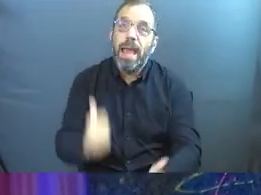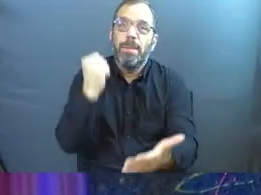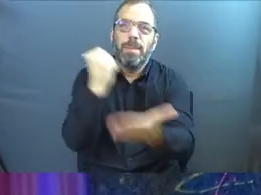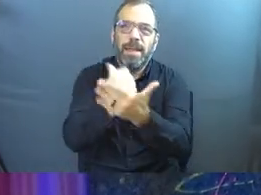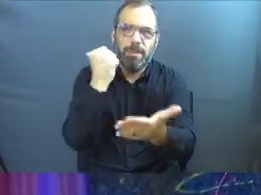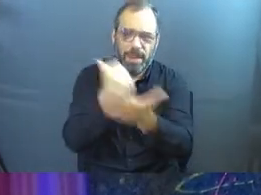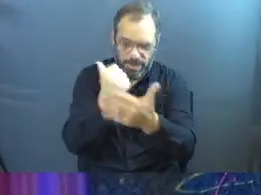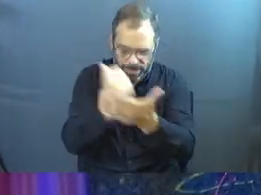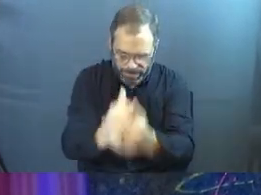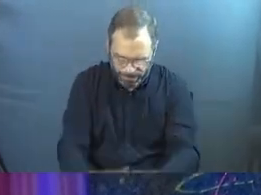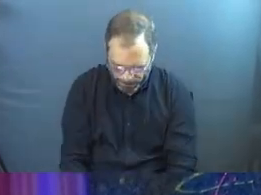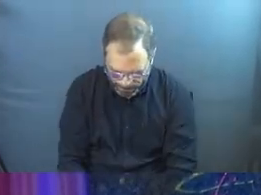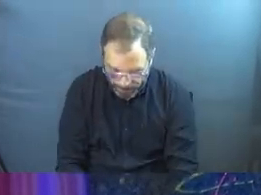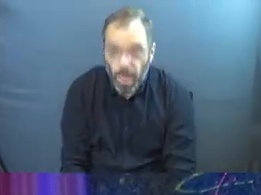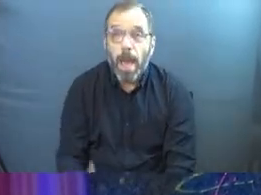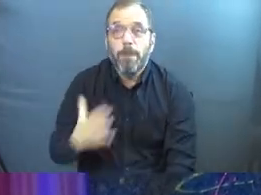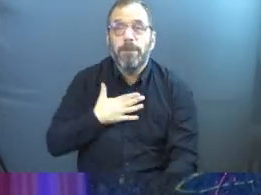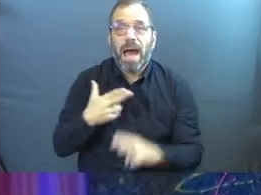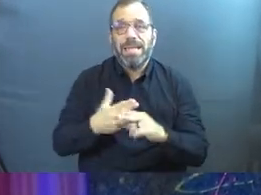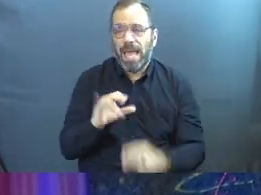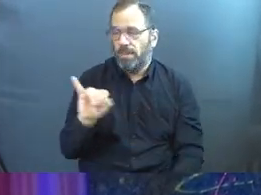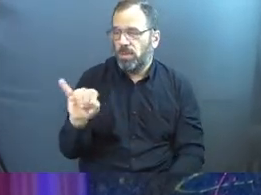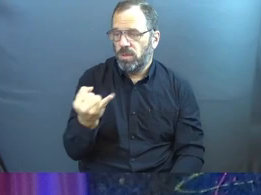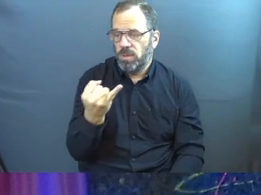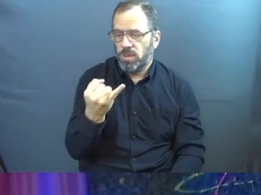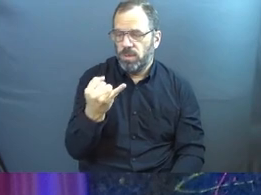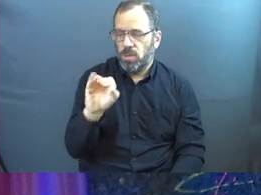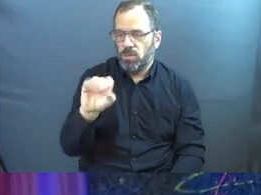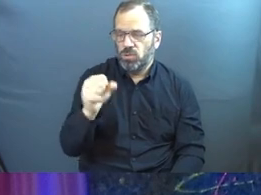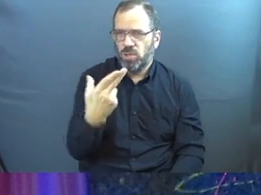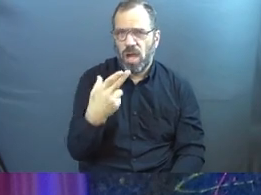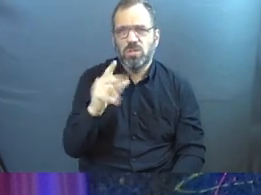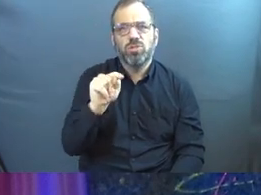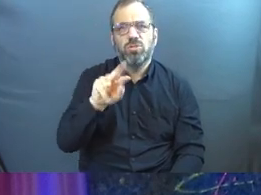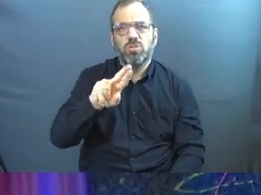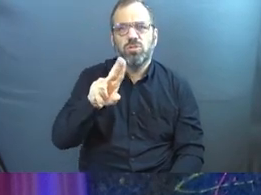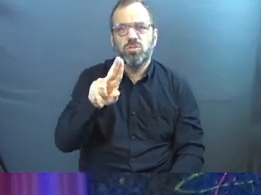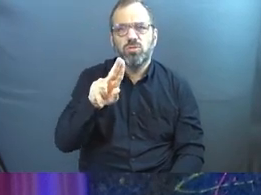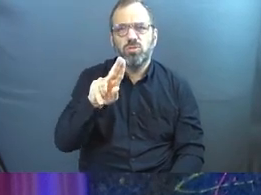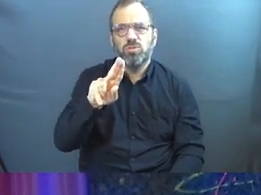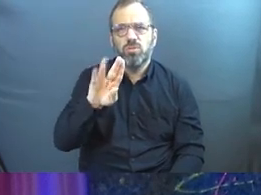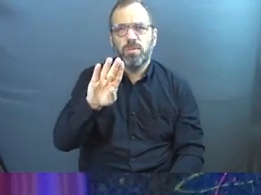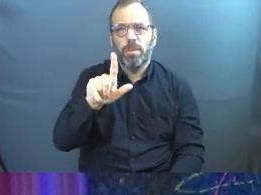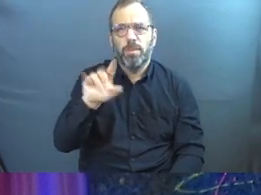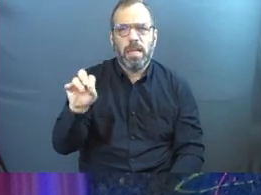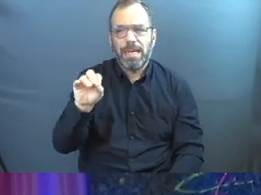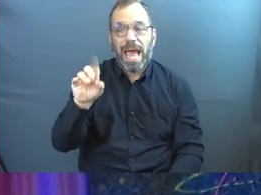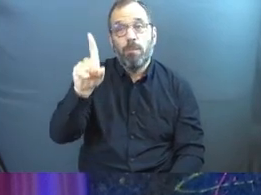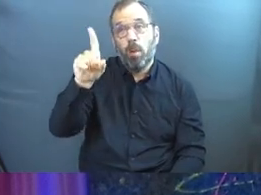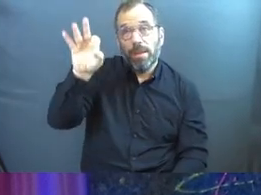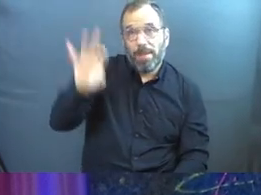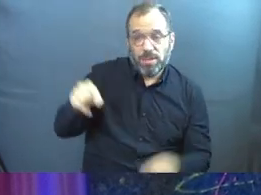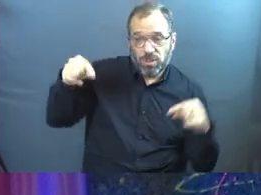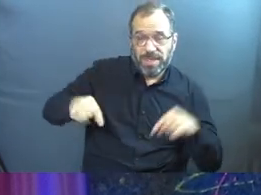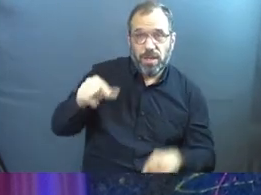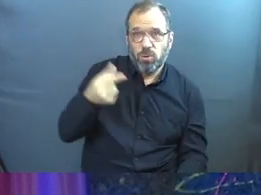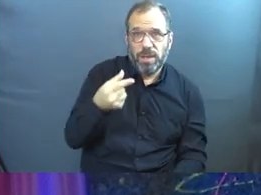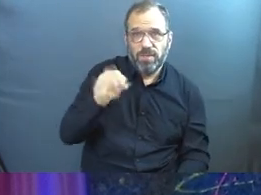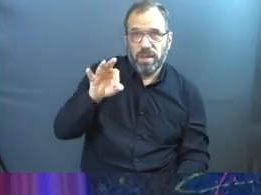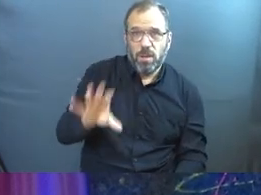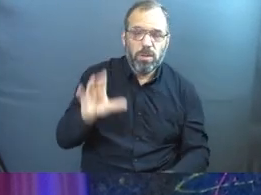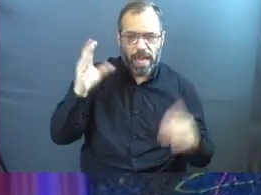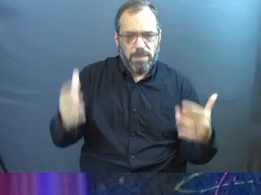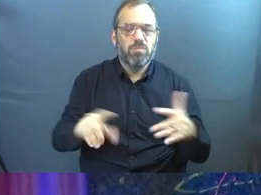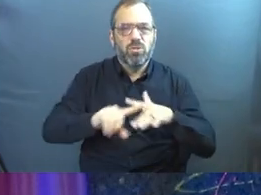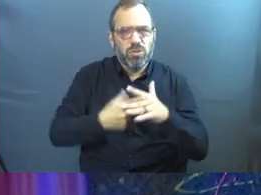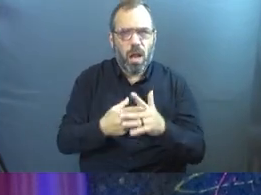Amen, amen, amen. My name is Josh Trible. I'm one of the pastors here at Grace Fellowship. It's a pleasure to be with you guys today. We're going to go right